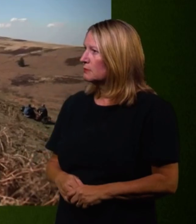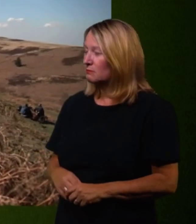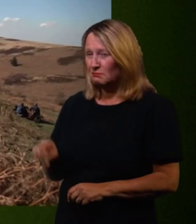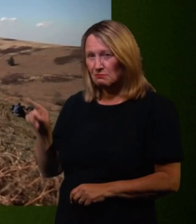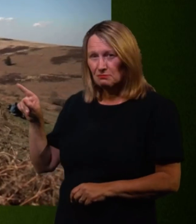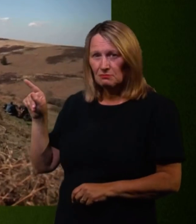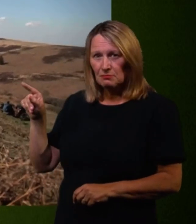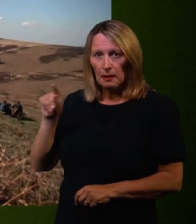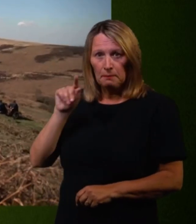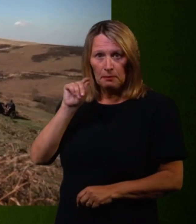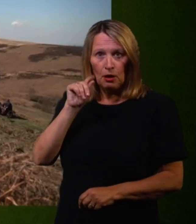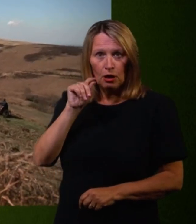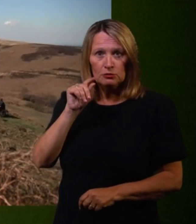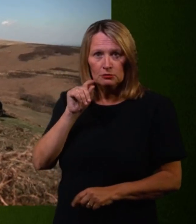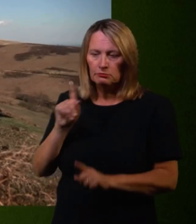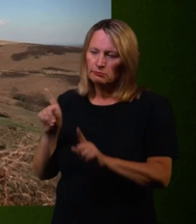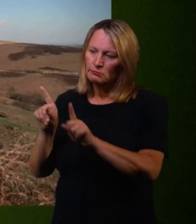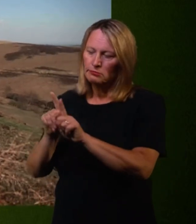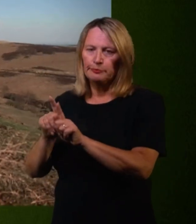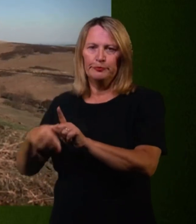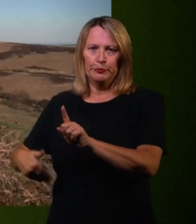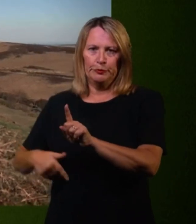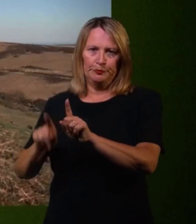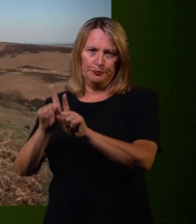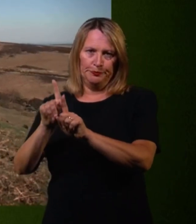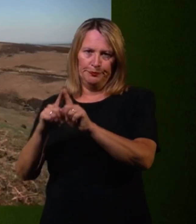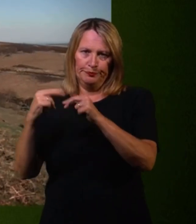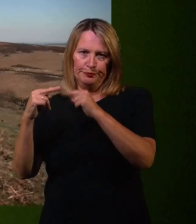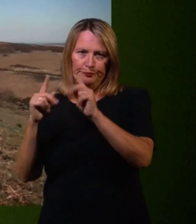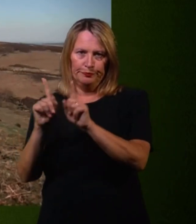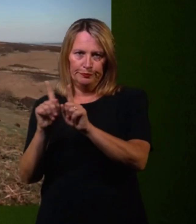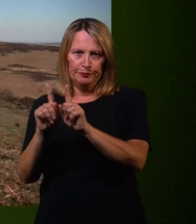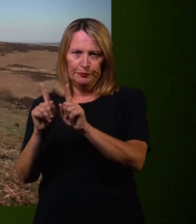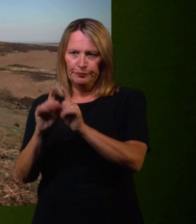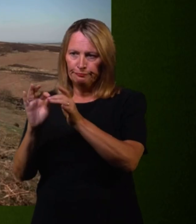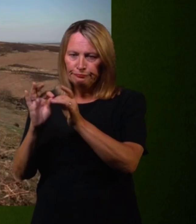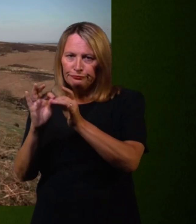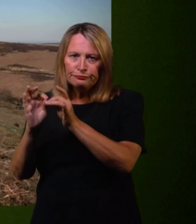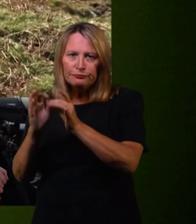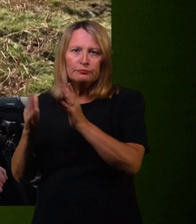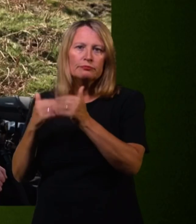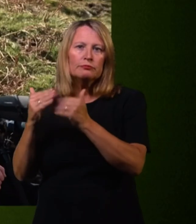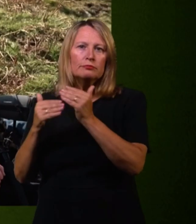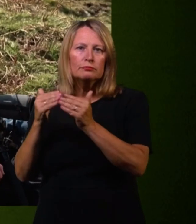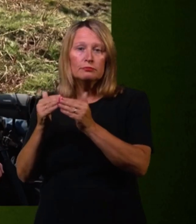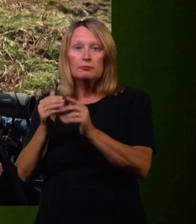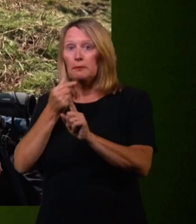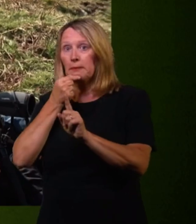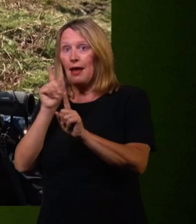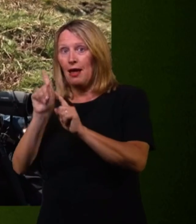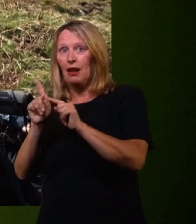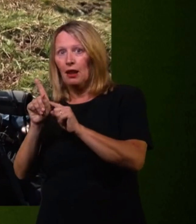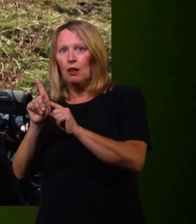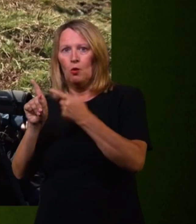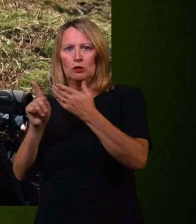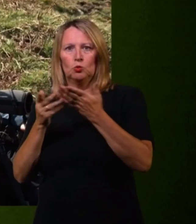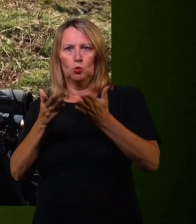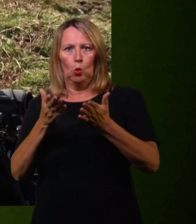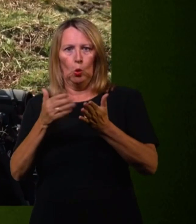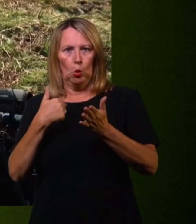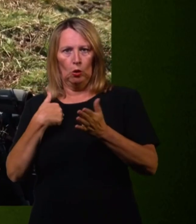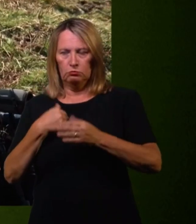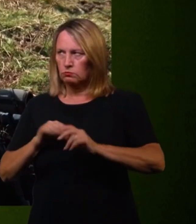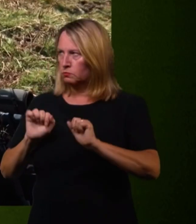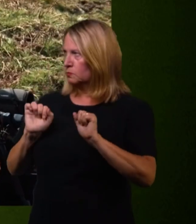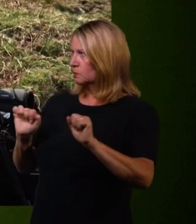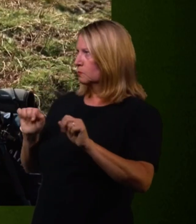At this point in time, the birds would be courting each other, so there'll be a lot of interaction. A male will try and show that they are a